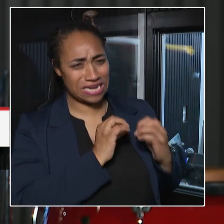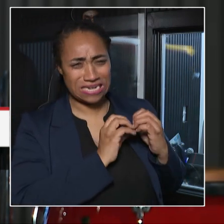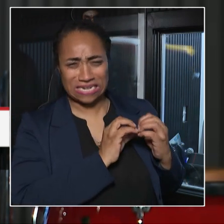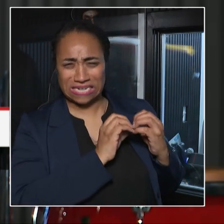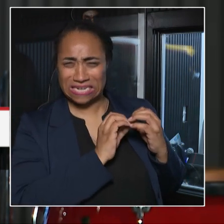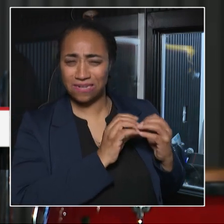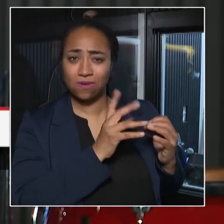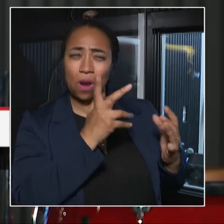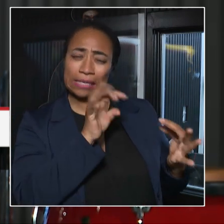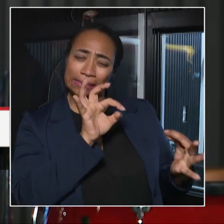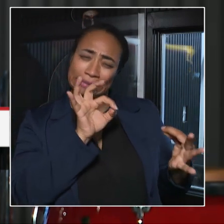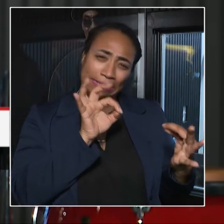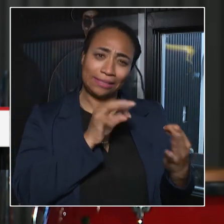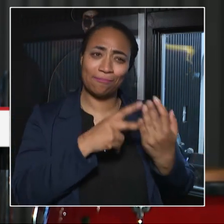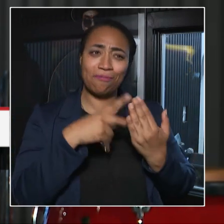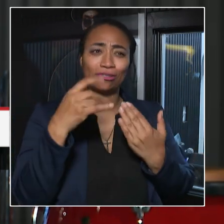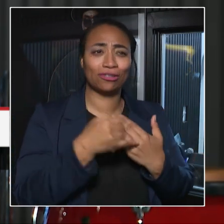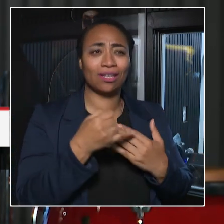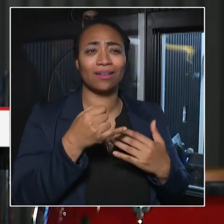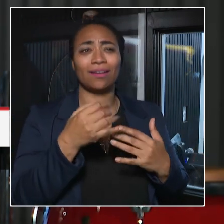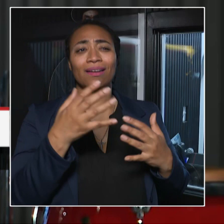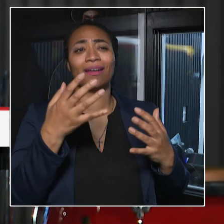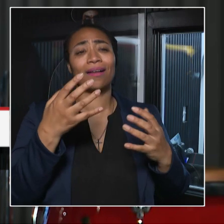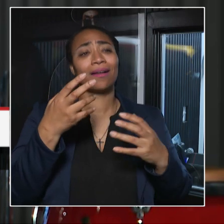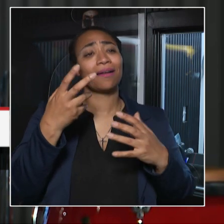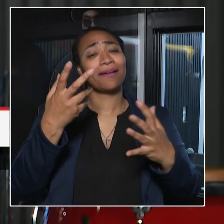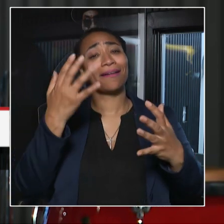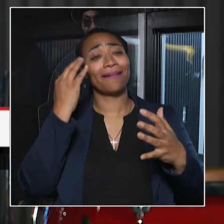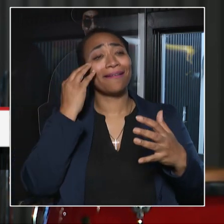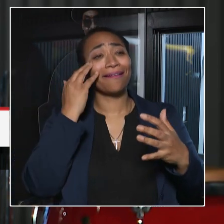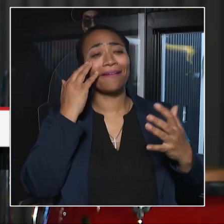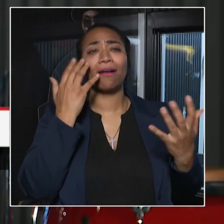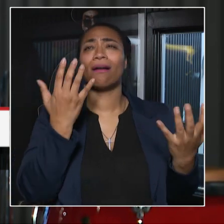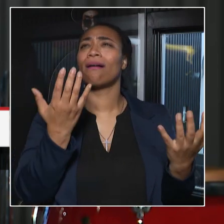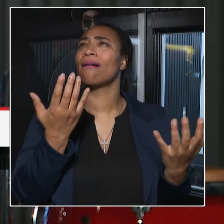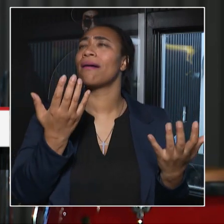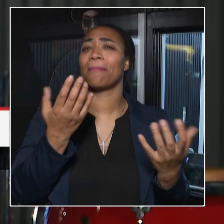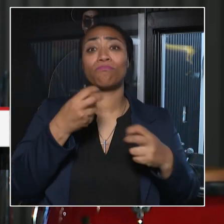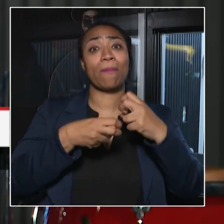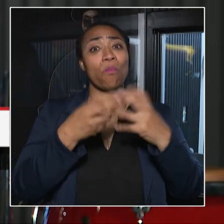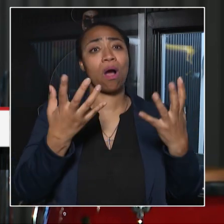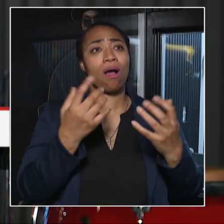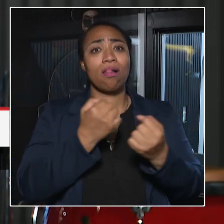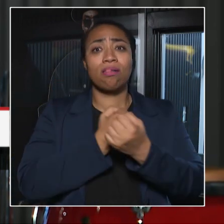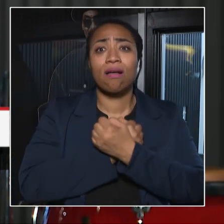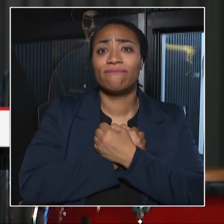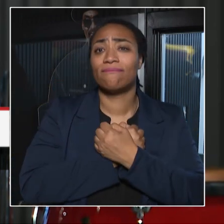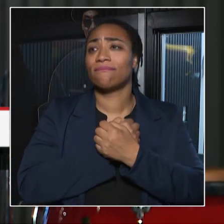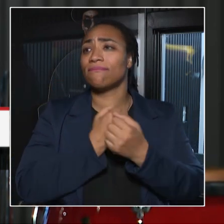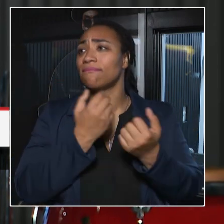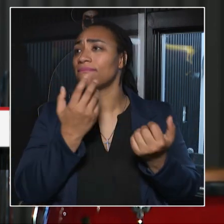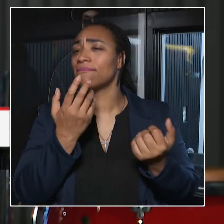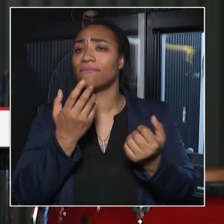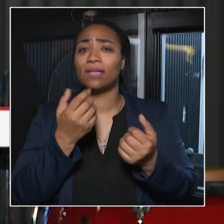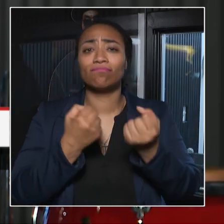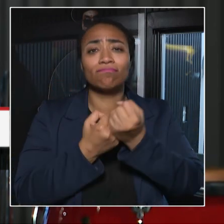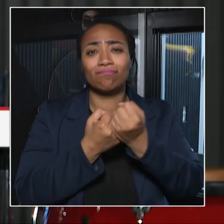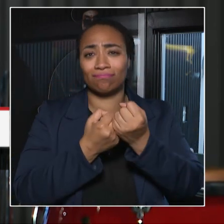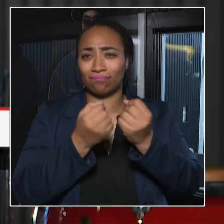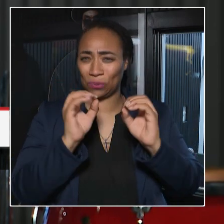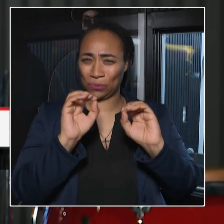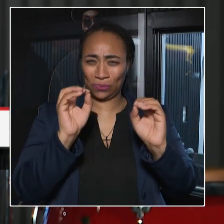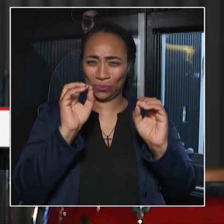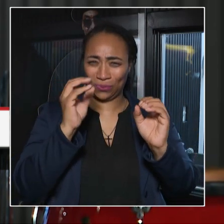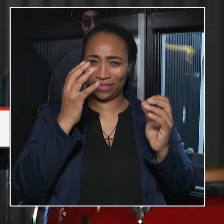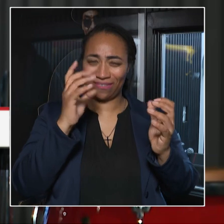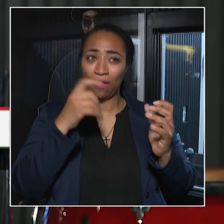and disagree and then create a diamond. Well, me and this sister, when I told her I had 16 exhibits in my mind, she came and helped make